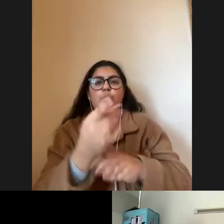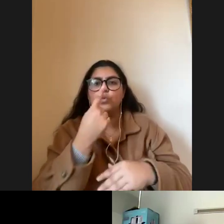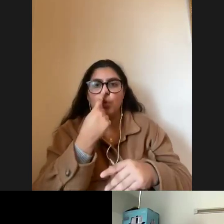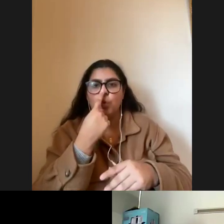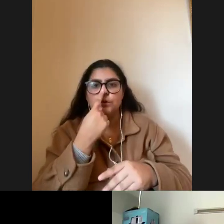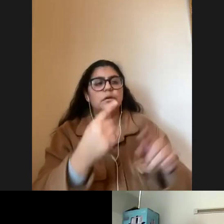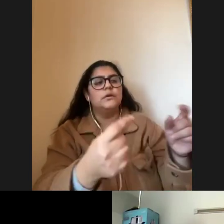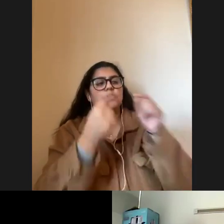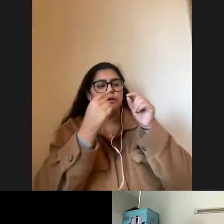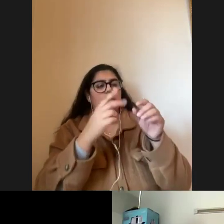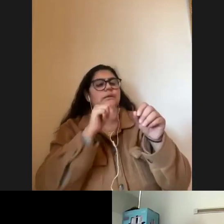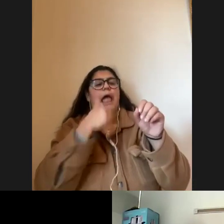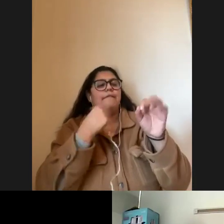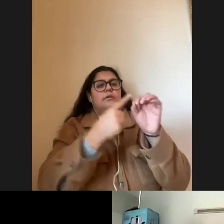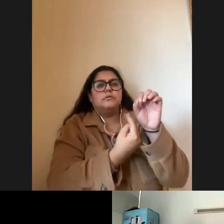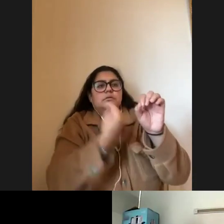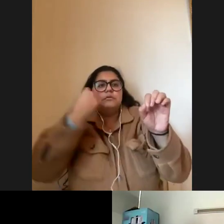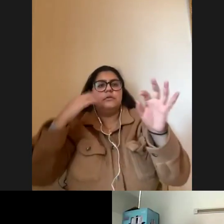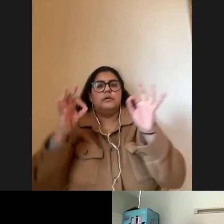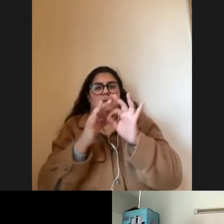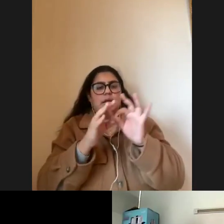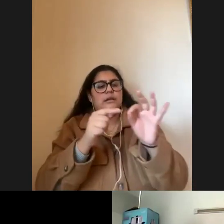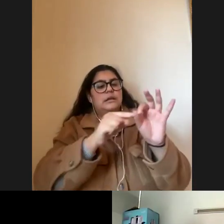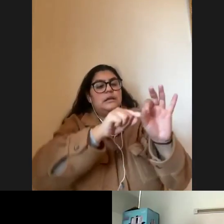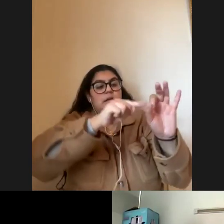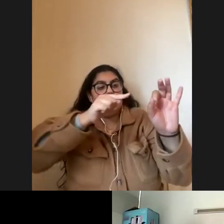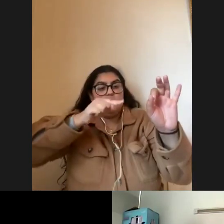has nerve endings with basically